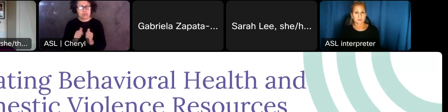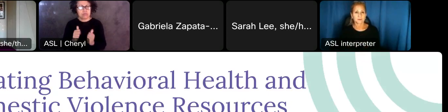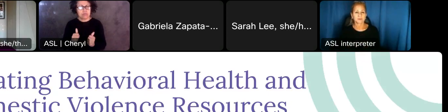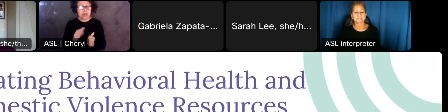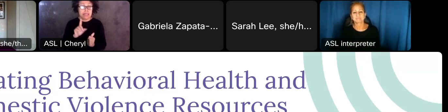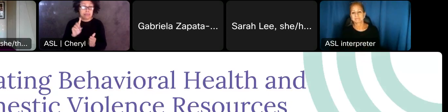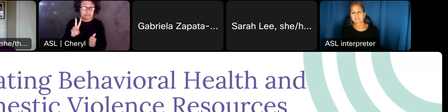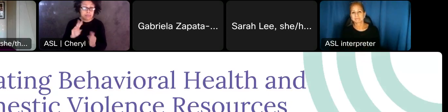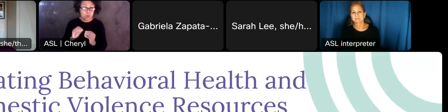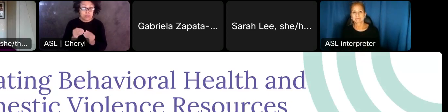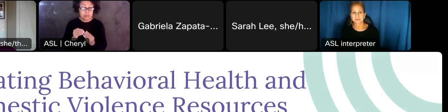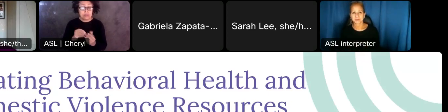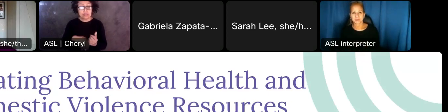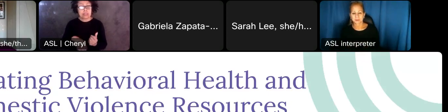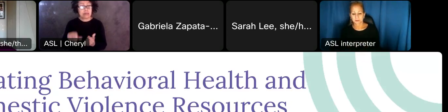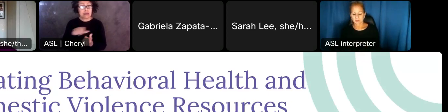to better serve survivors.